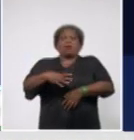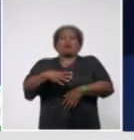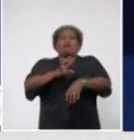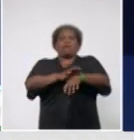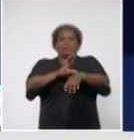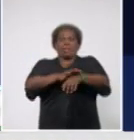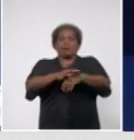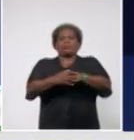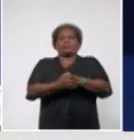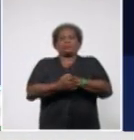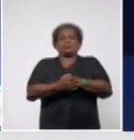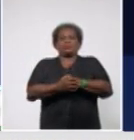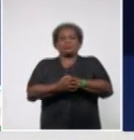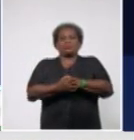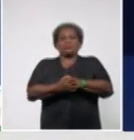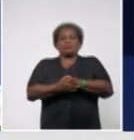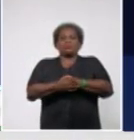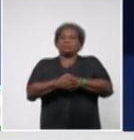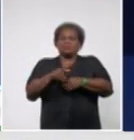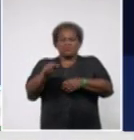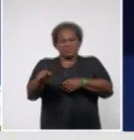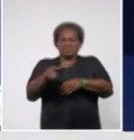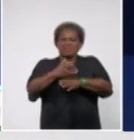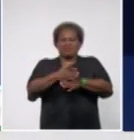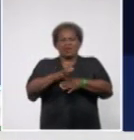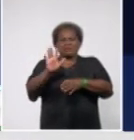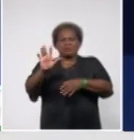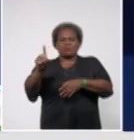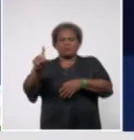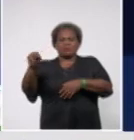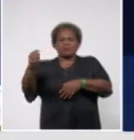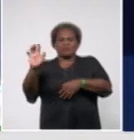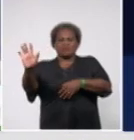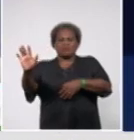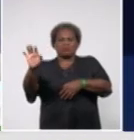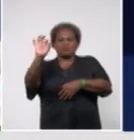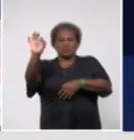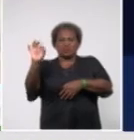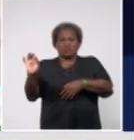67.7% of cases diagnosed in the last 15 days.